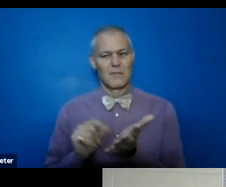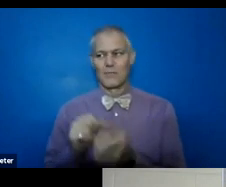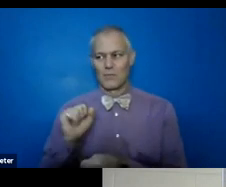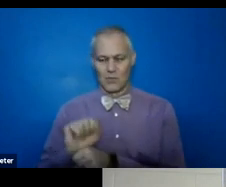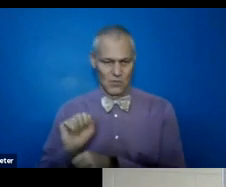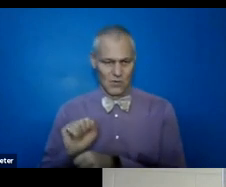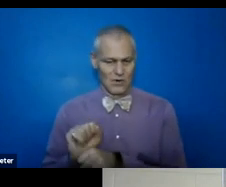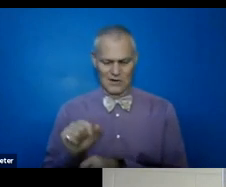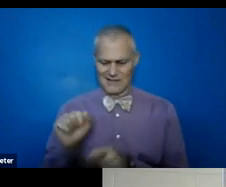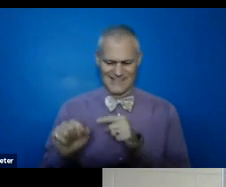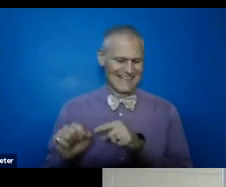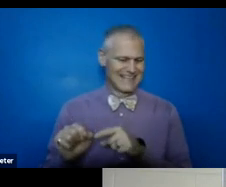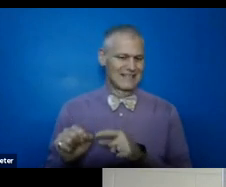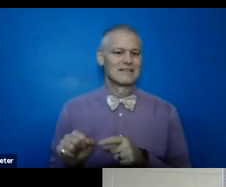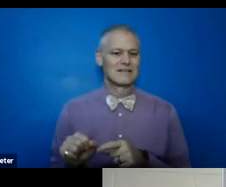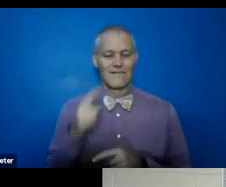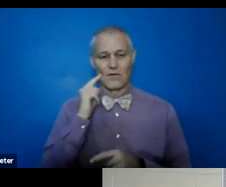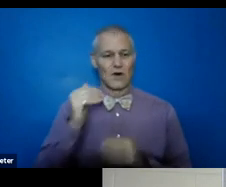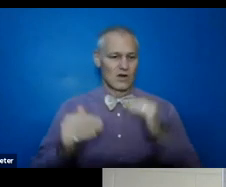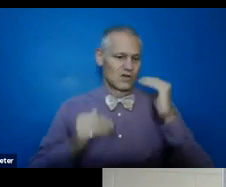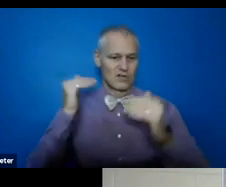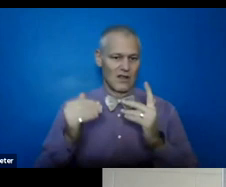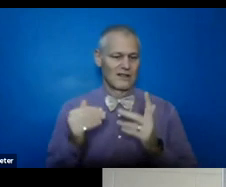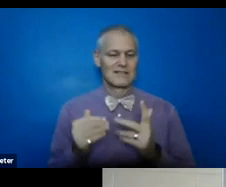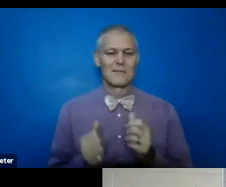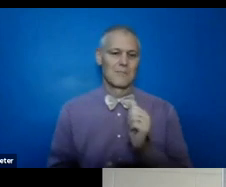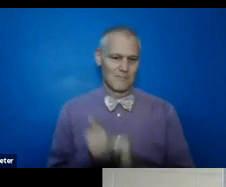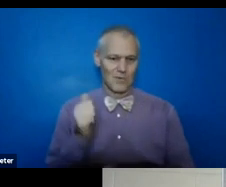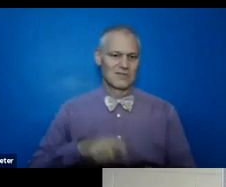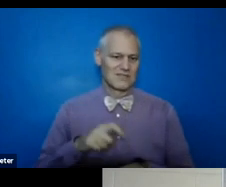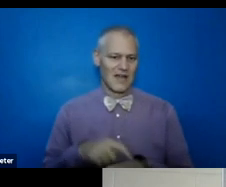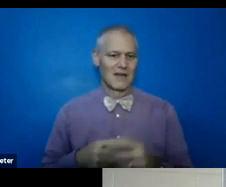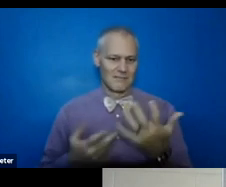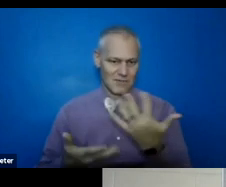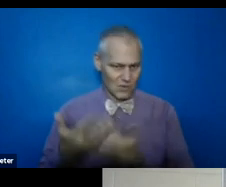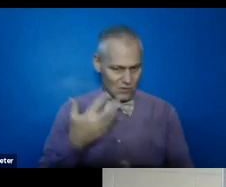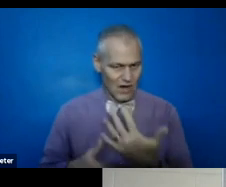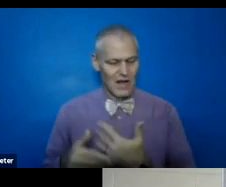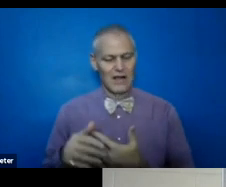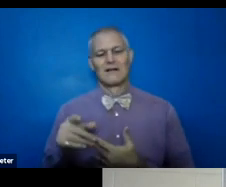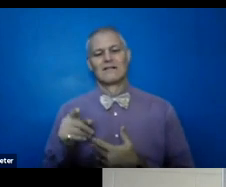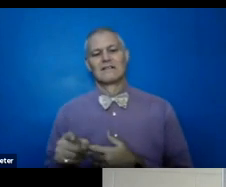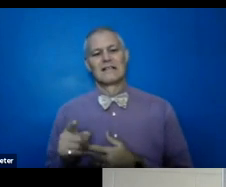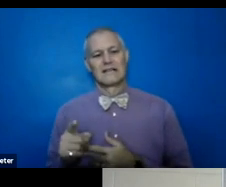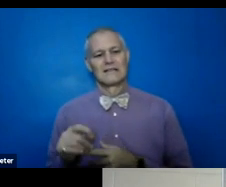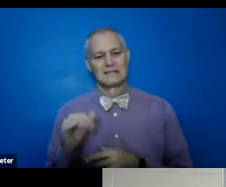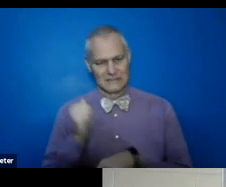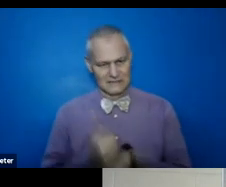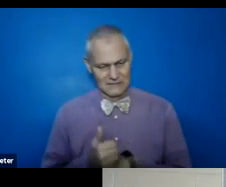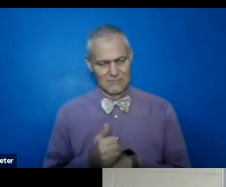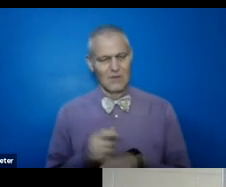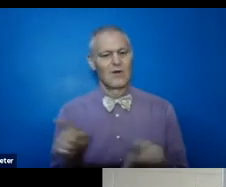employment is such a, for adults, that's where we spend most of our time. And that's who we spend most time around. So that's one of the reasons we did that. And we